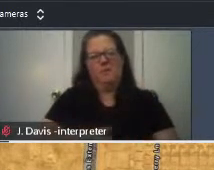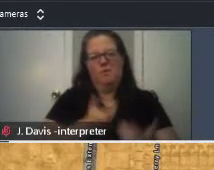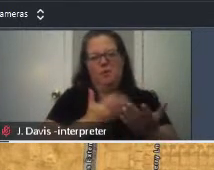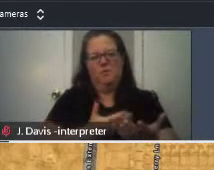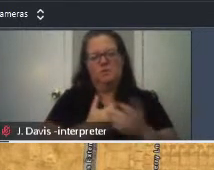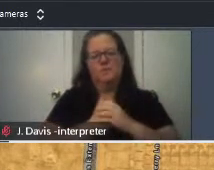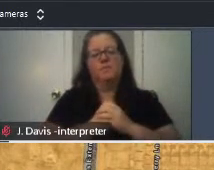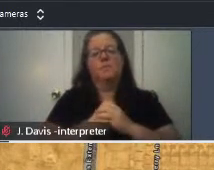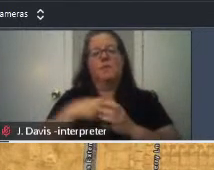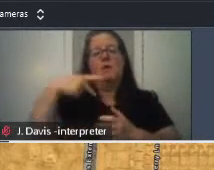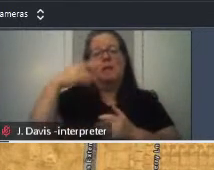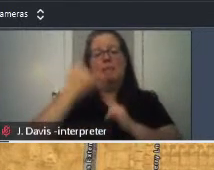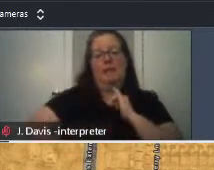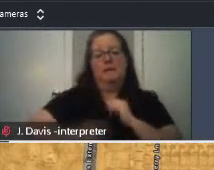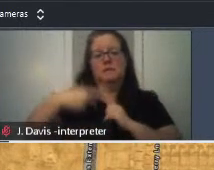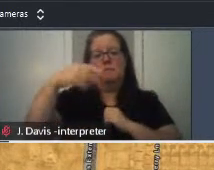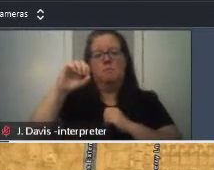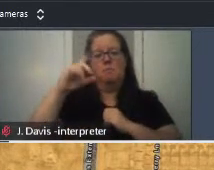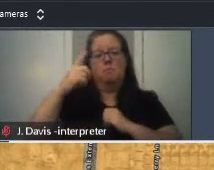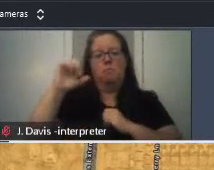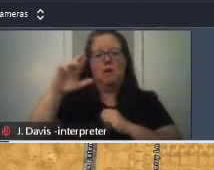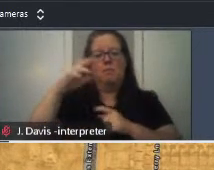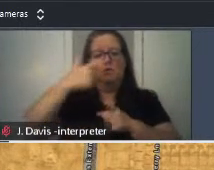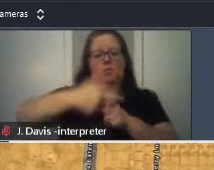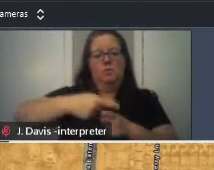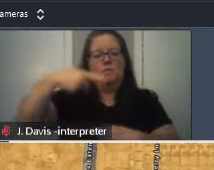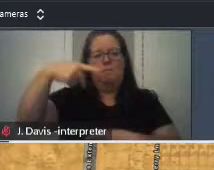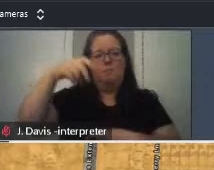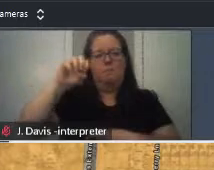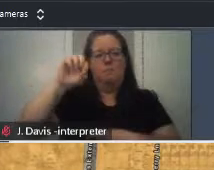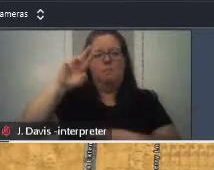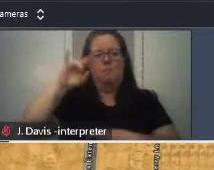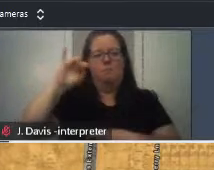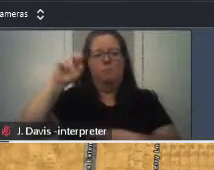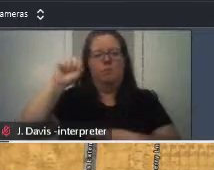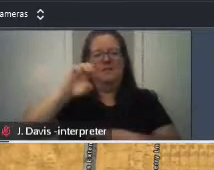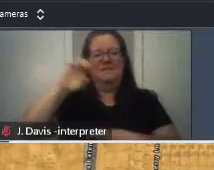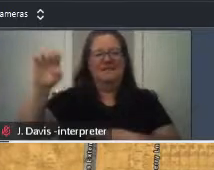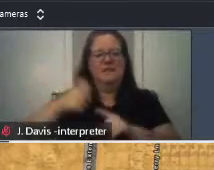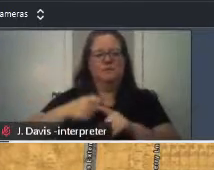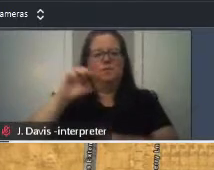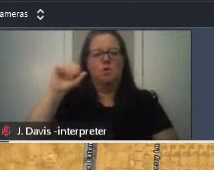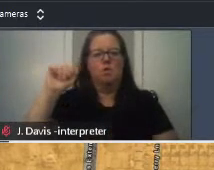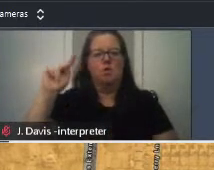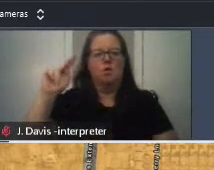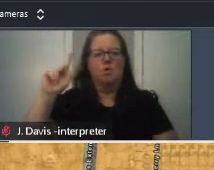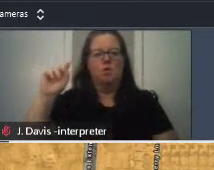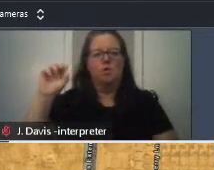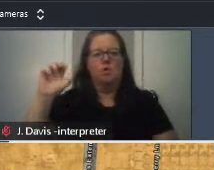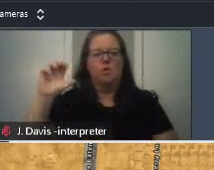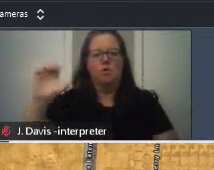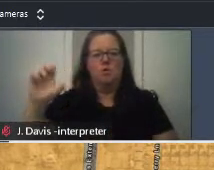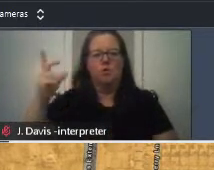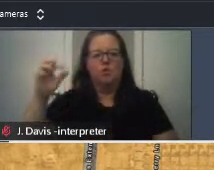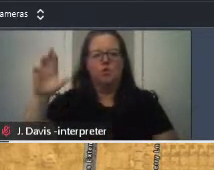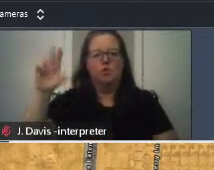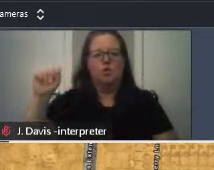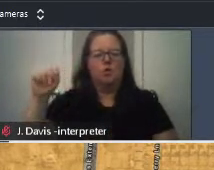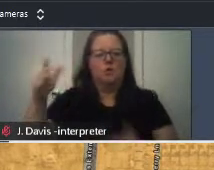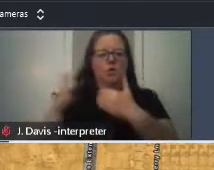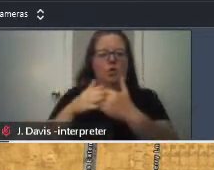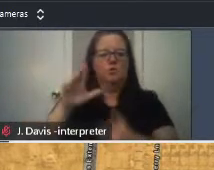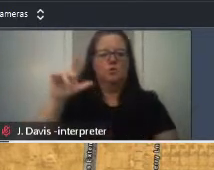is Poplar and Perkins. This would be really just east of Oak Court, but also includes the Laurelwood